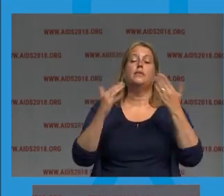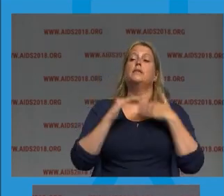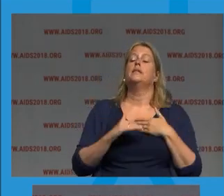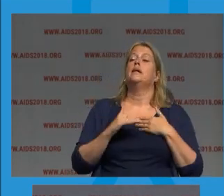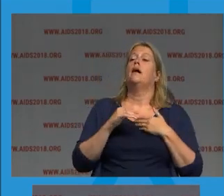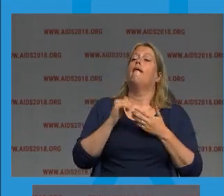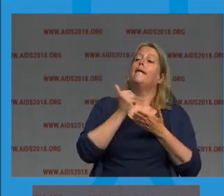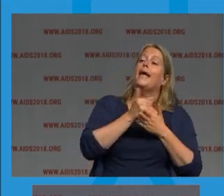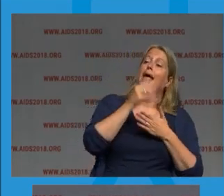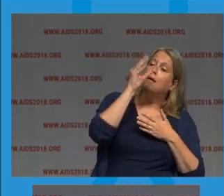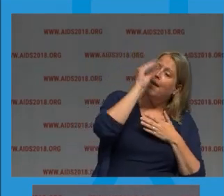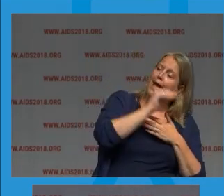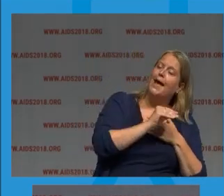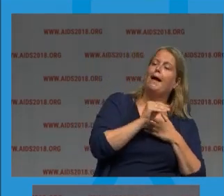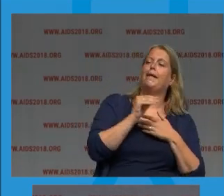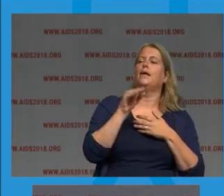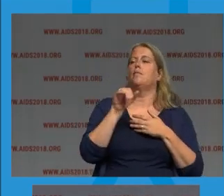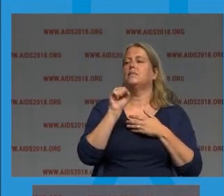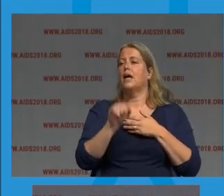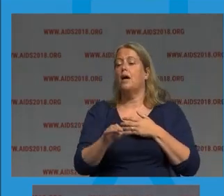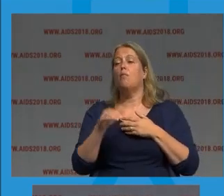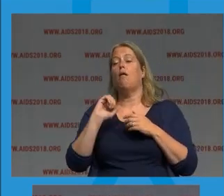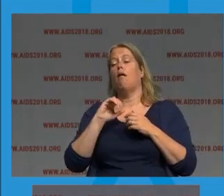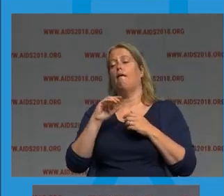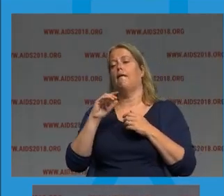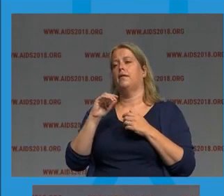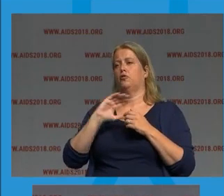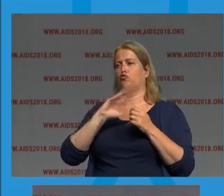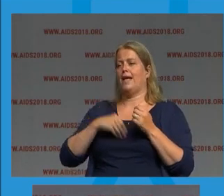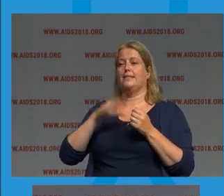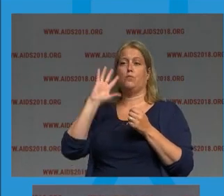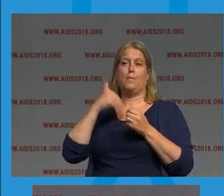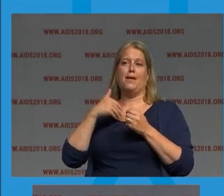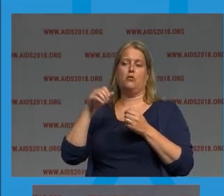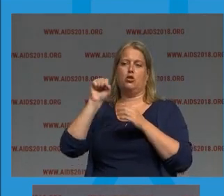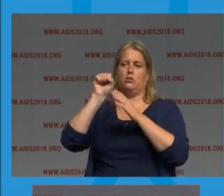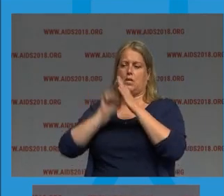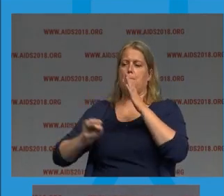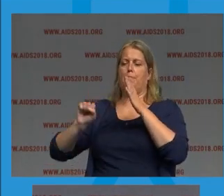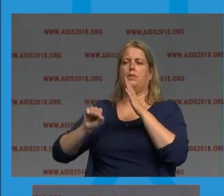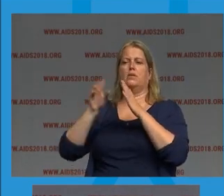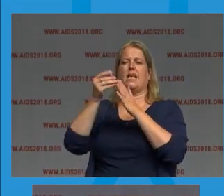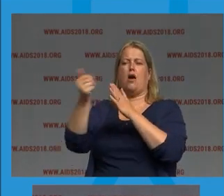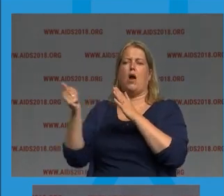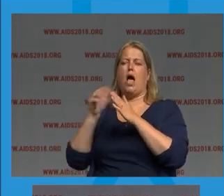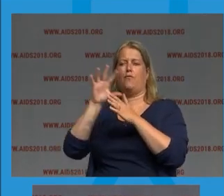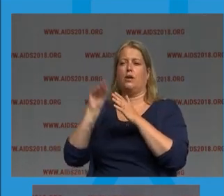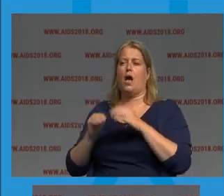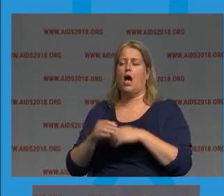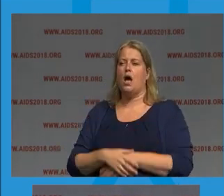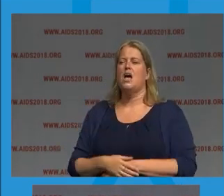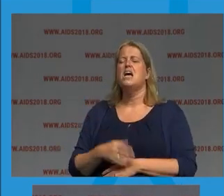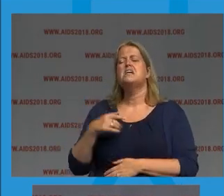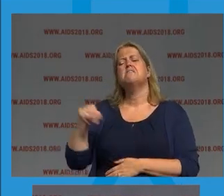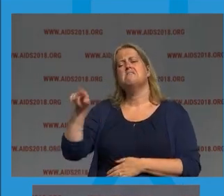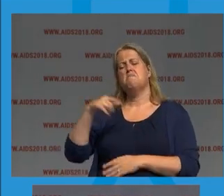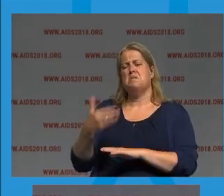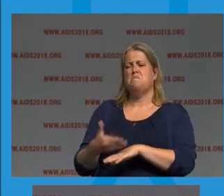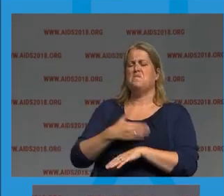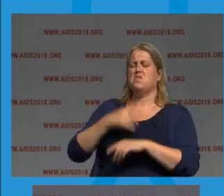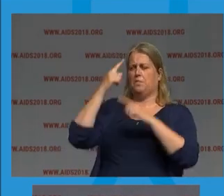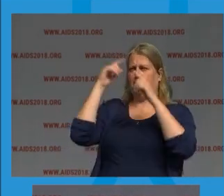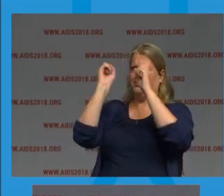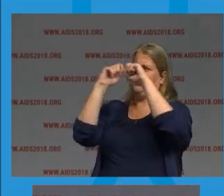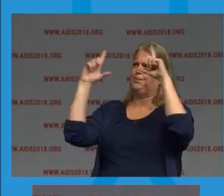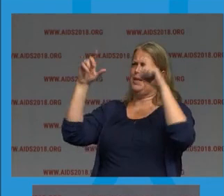sex with men and trans women across sub-Saharan Africa, I think we need to move past these sort of preconceived notions of the epidemiology of HIV. And I think we